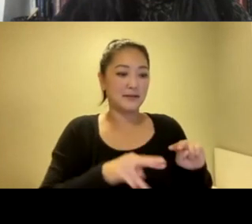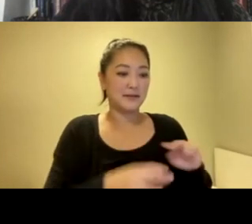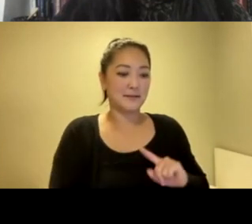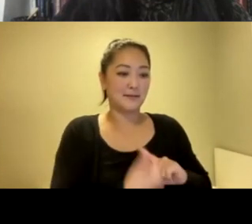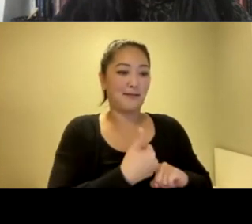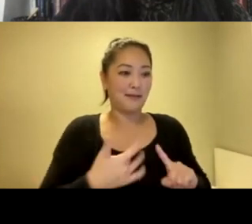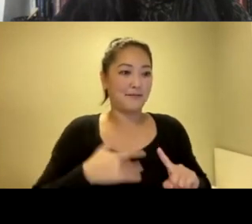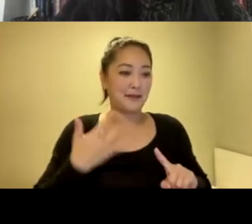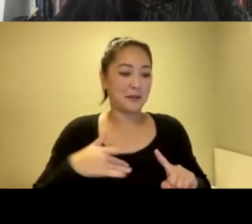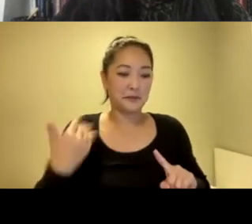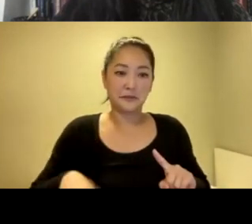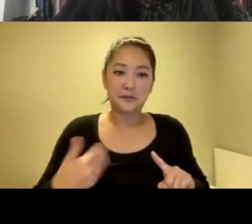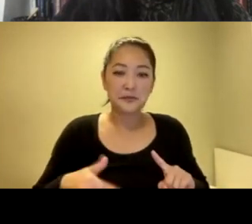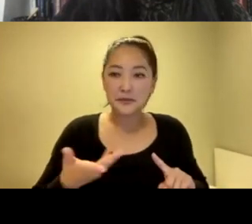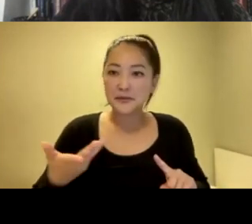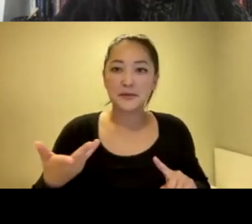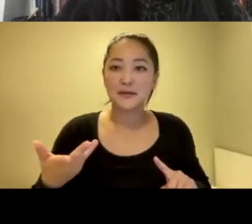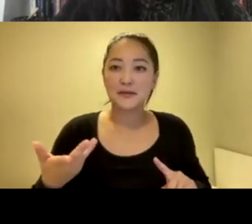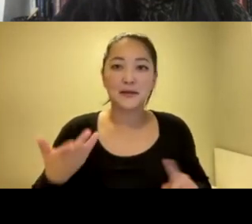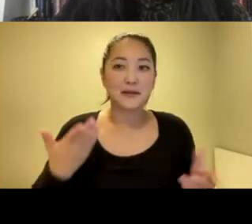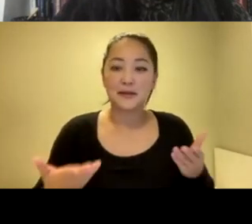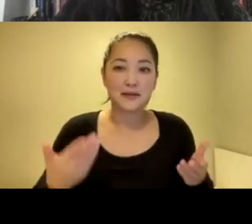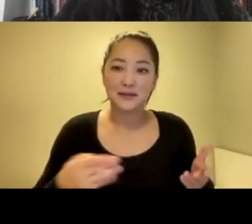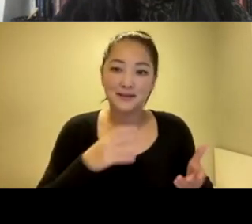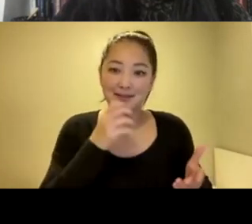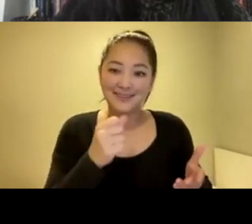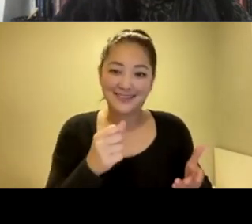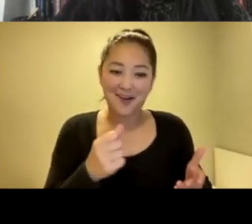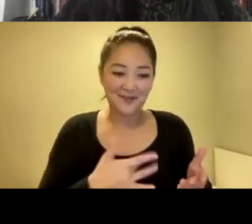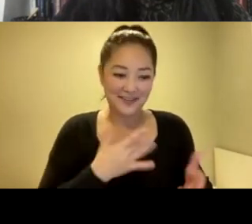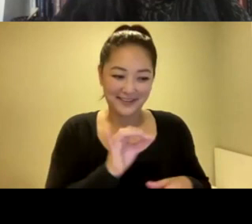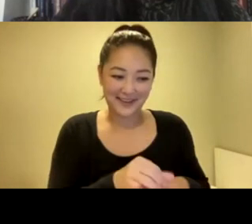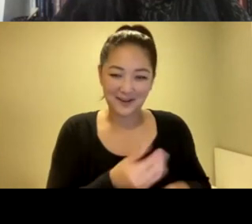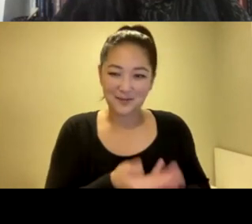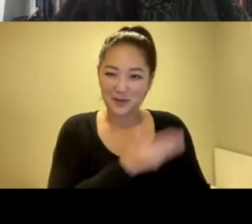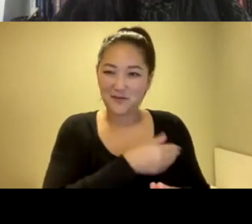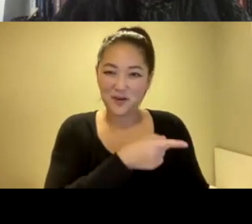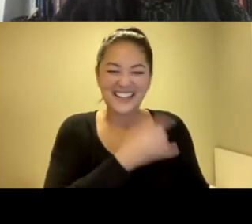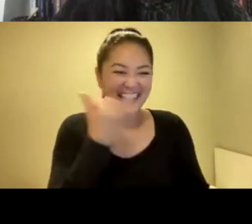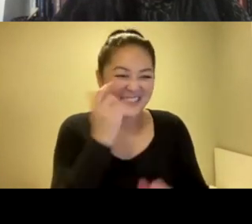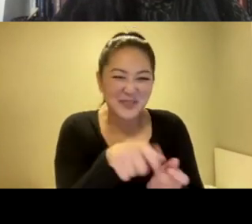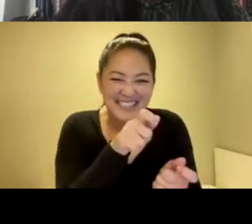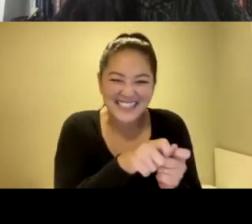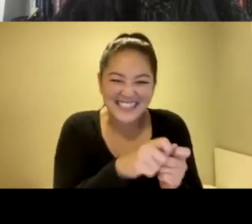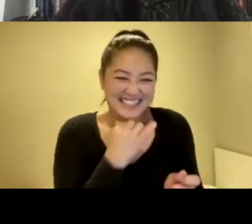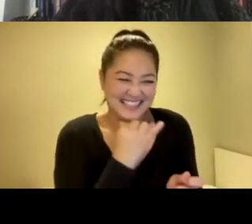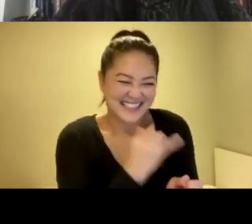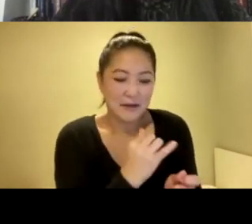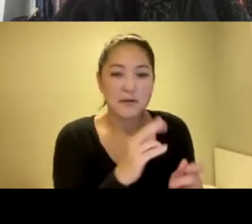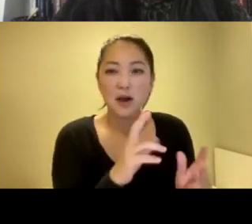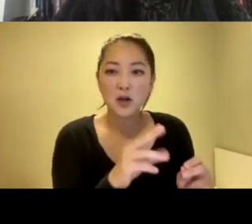you wouldn't be able to if it was exactly like it is, you know. Yeah.